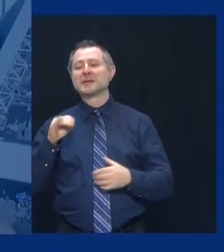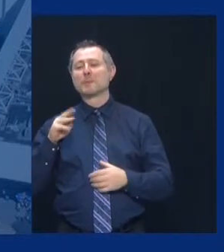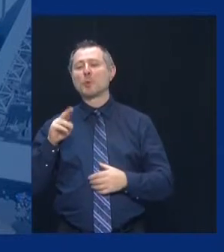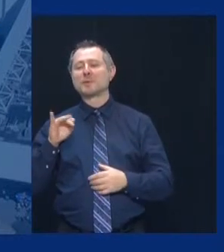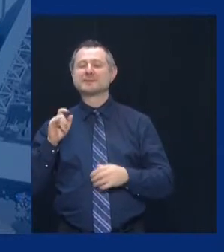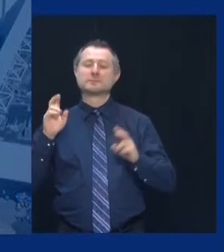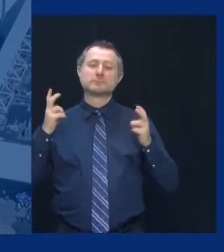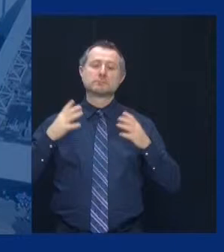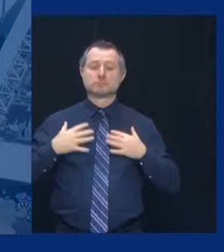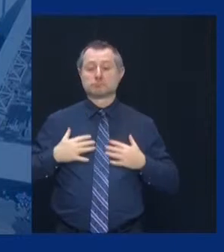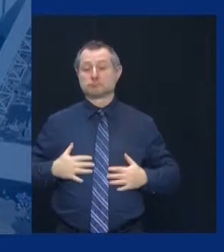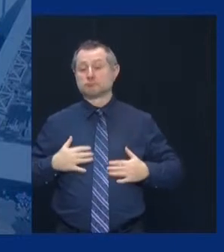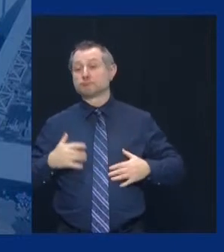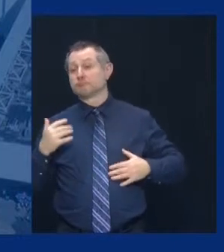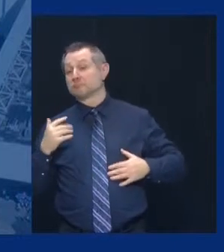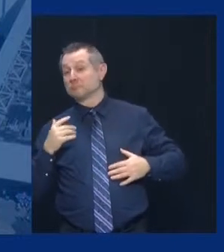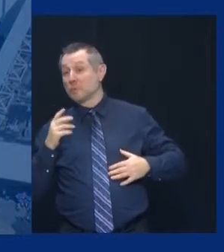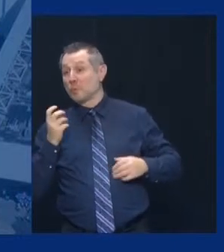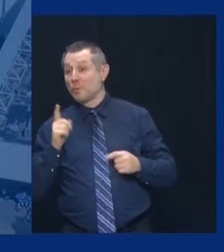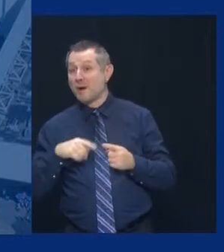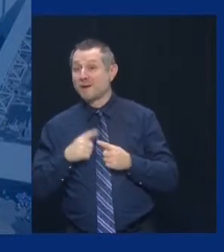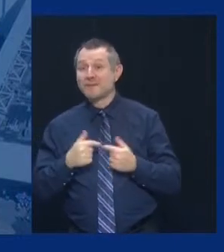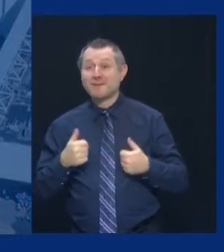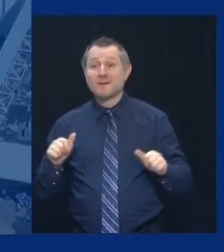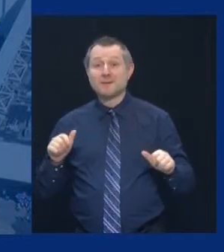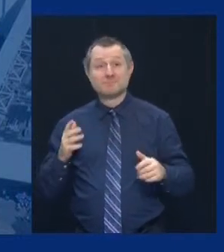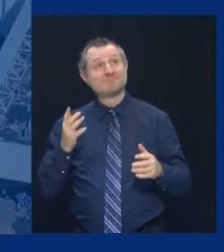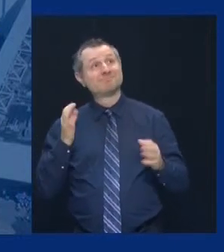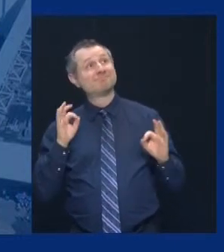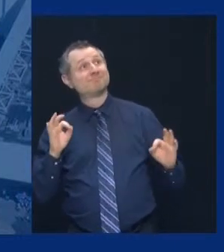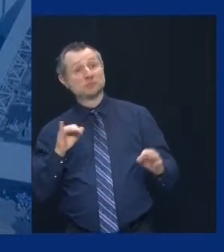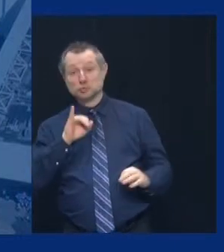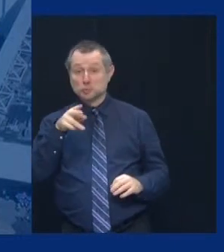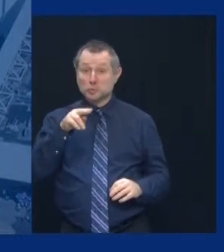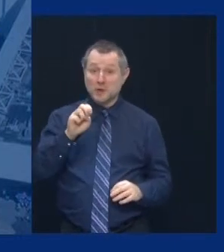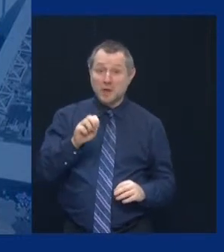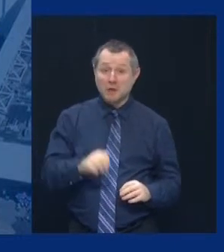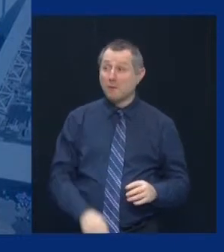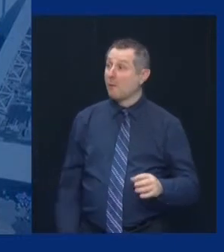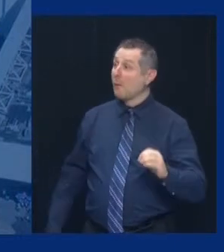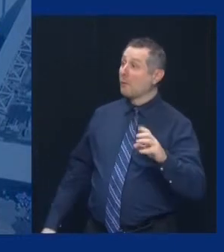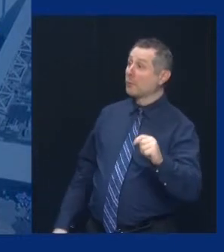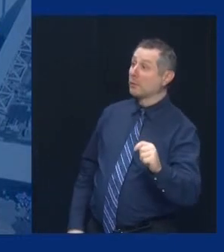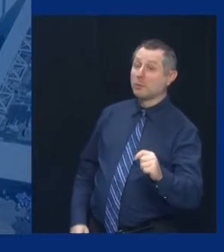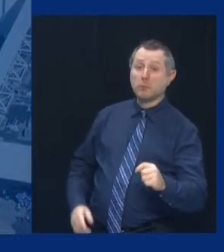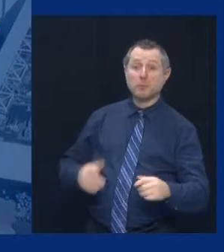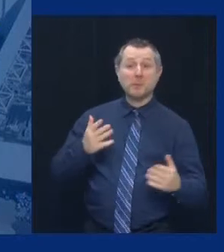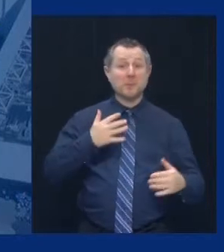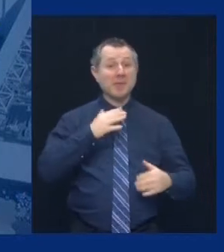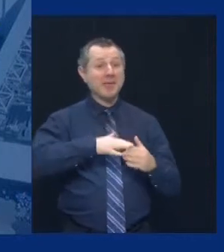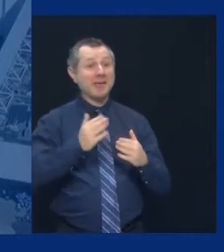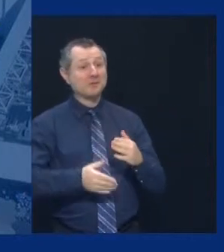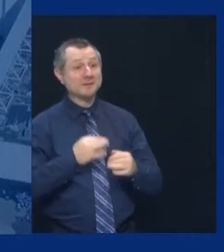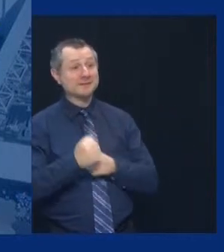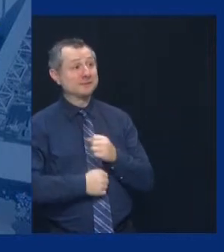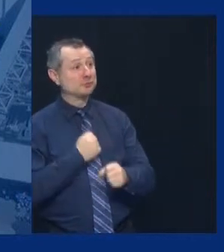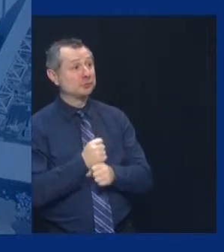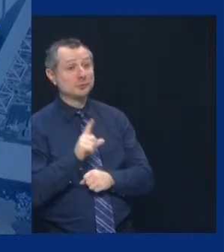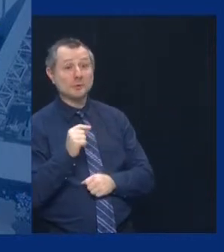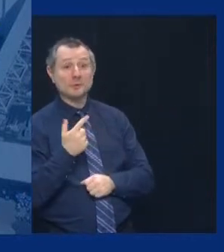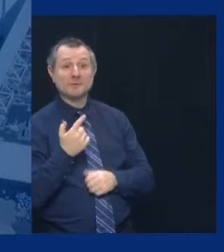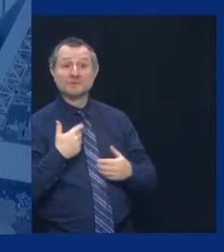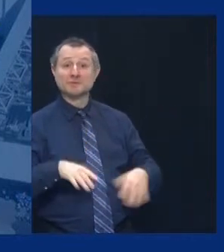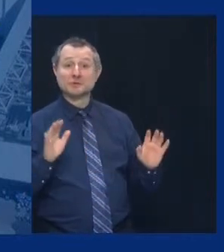Maybe June, some say September. Some are now saying the end of the year, by the way. And